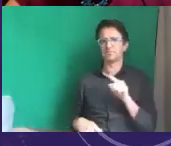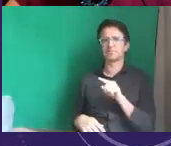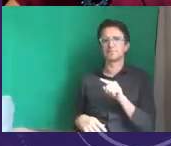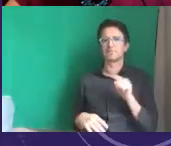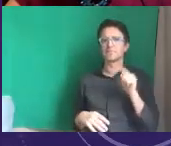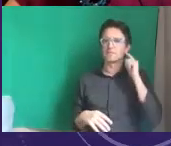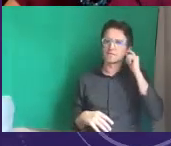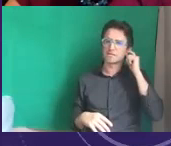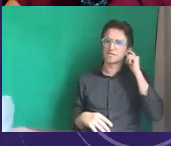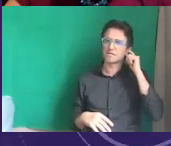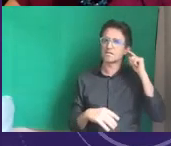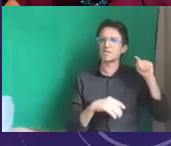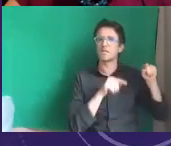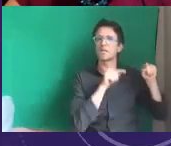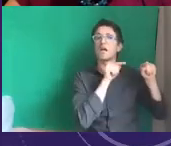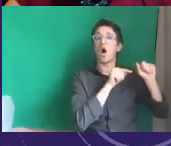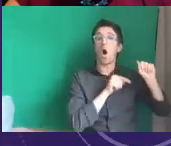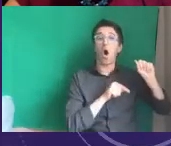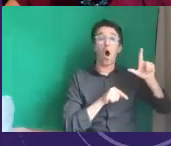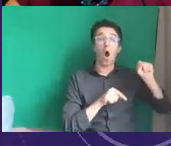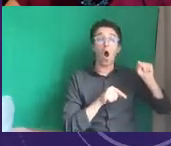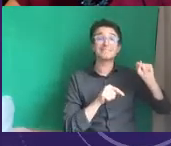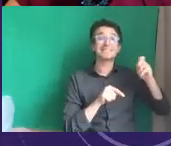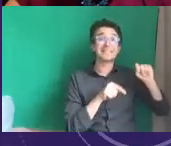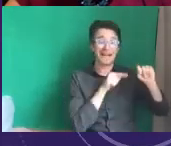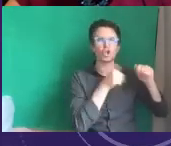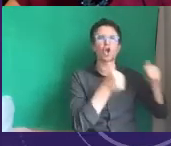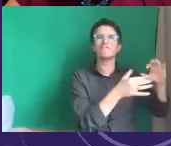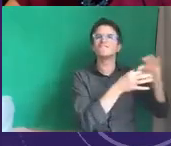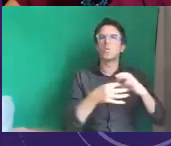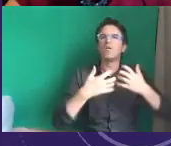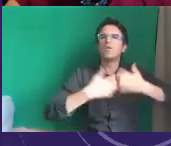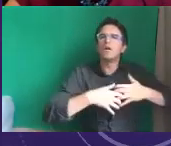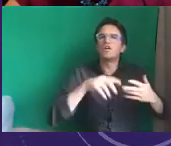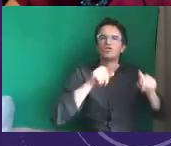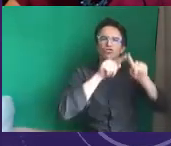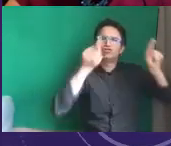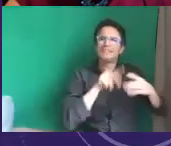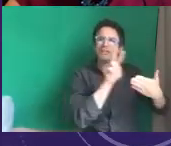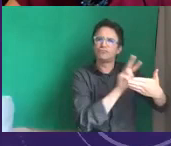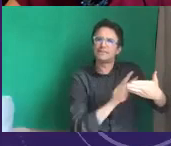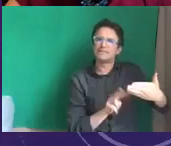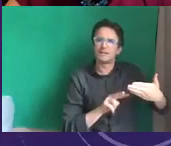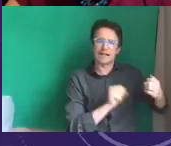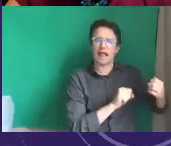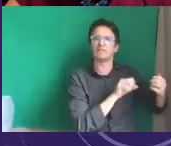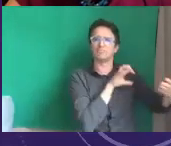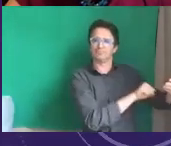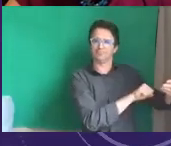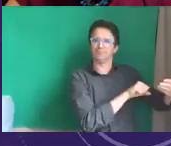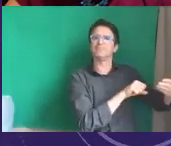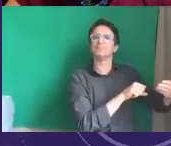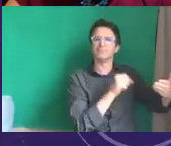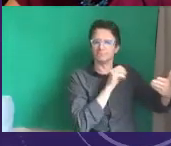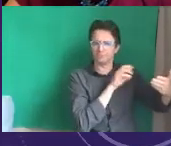and alt text. So for example, perhaps that Facebook image description, I copy that and then I paste